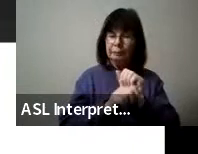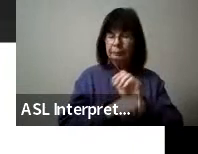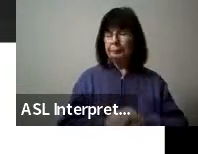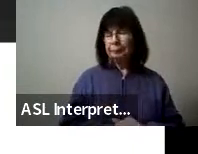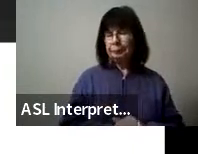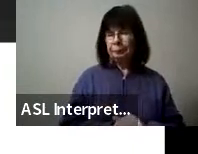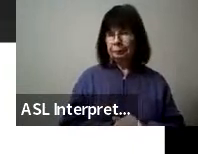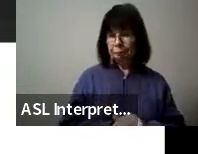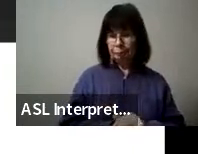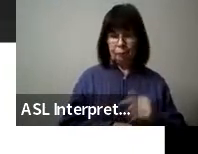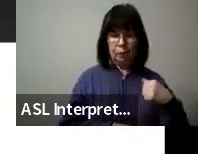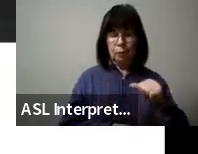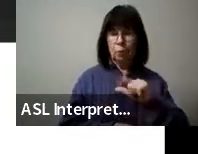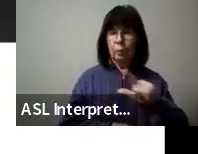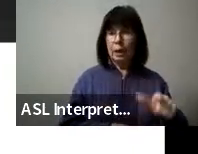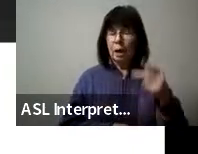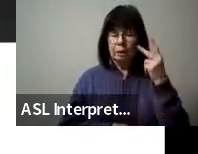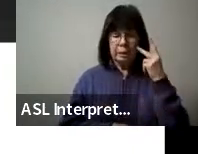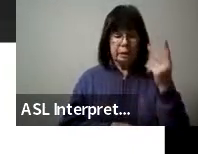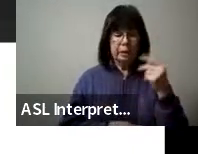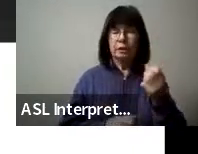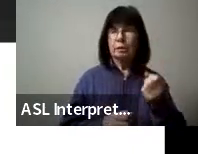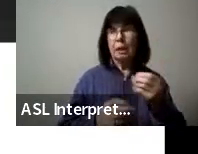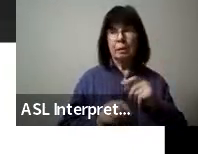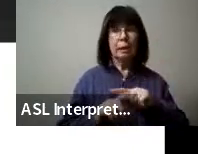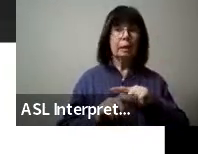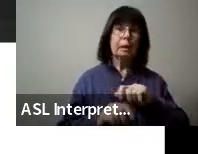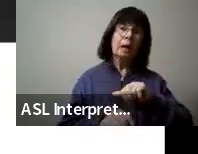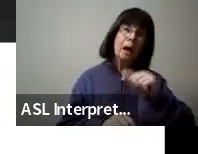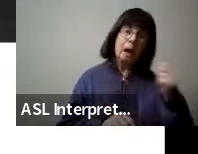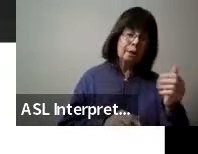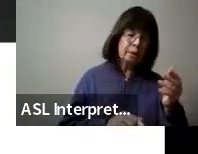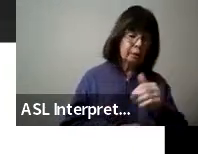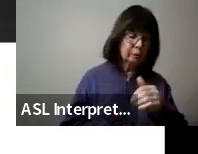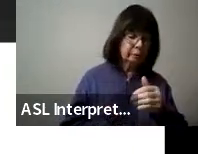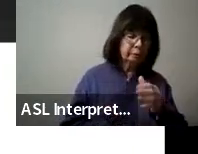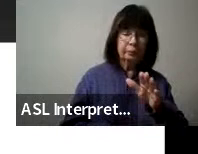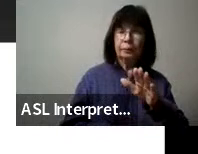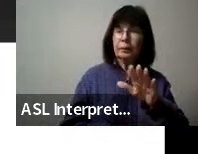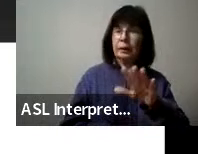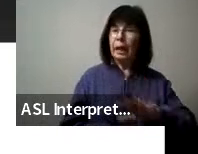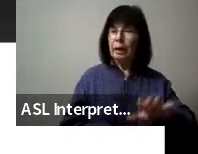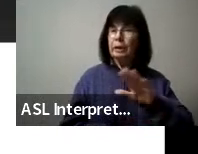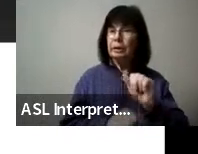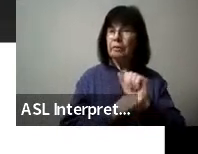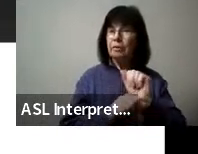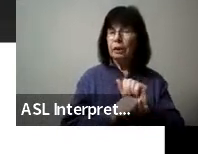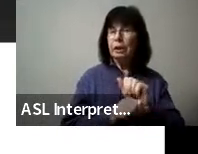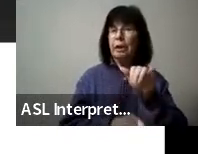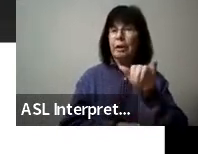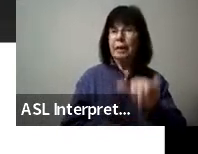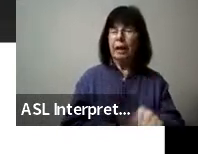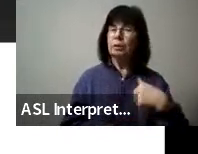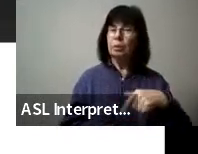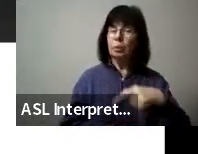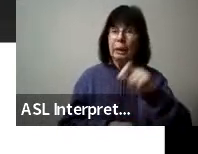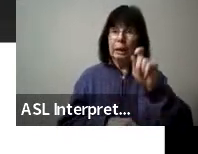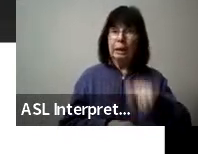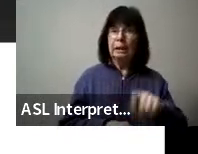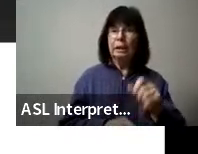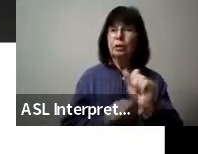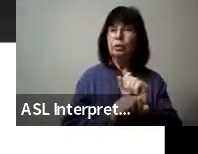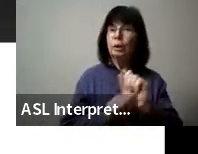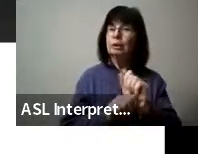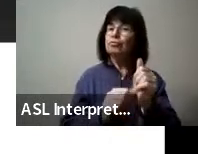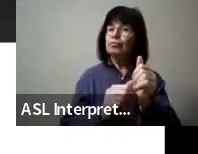see, there are so many other areas of work that we need to work together